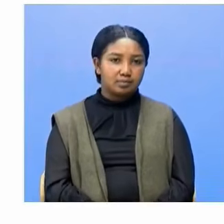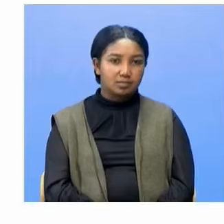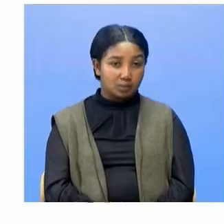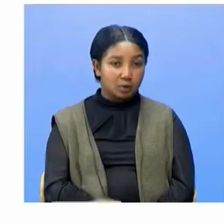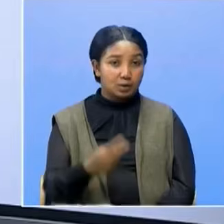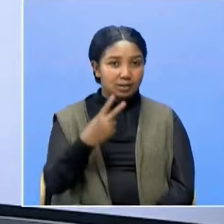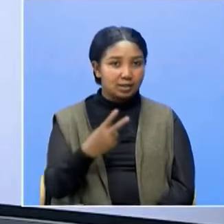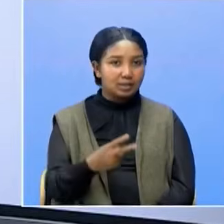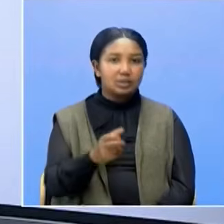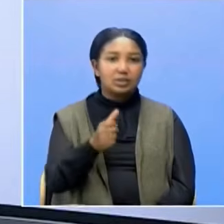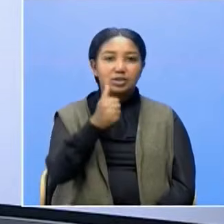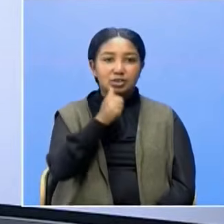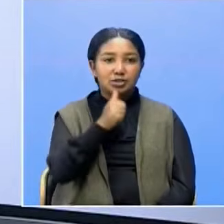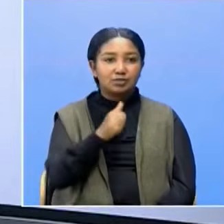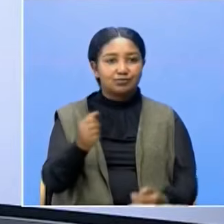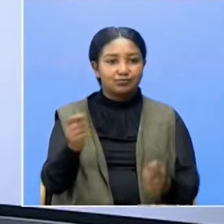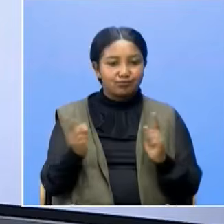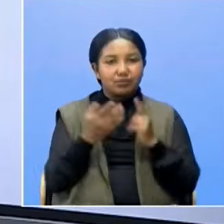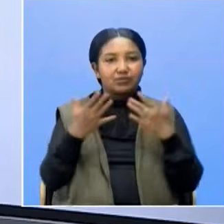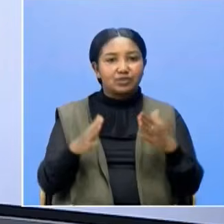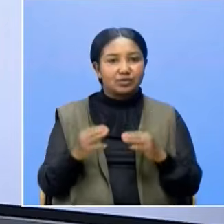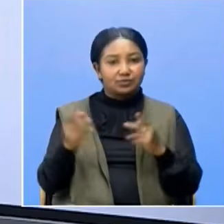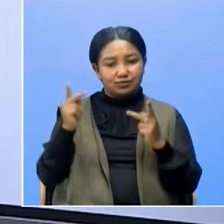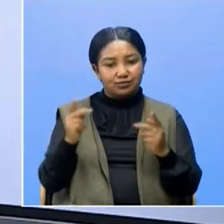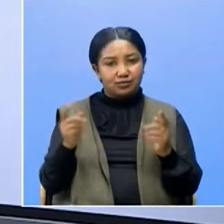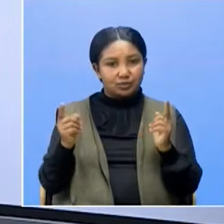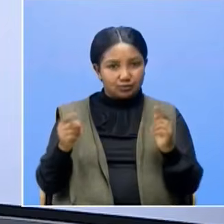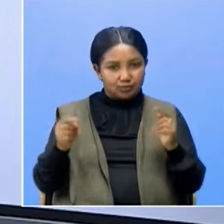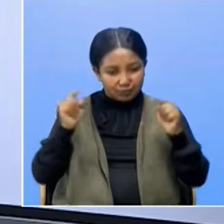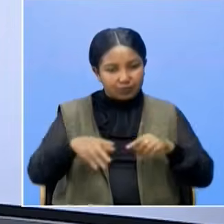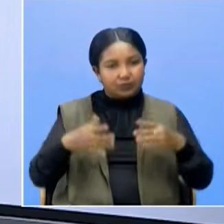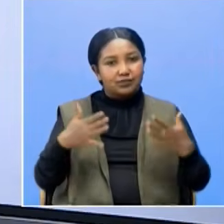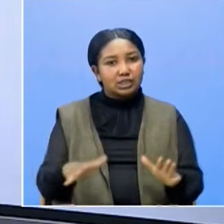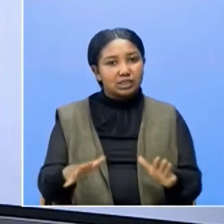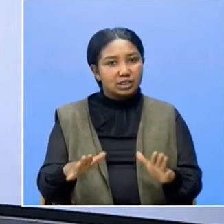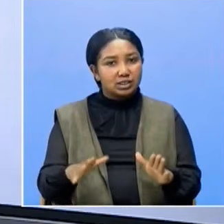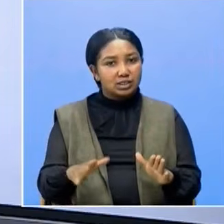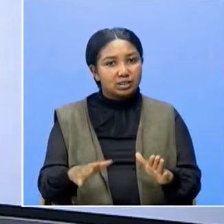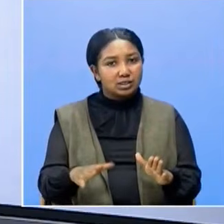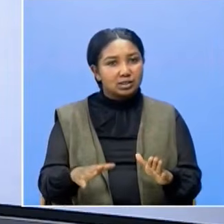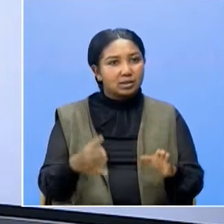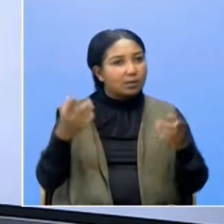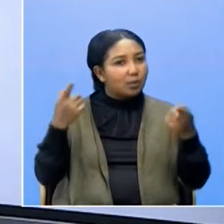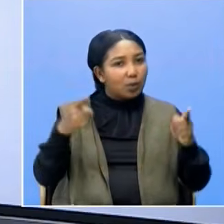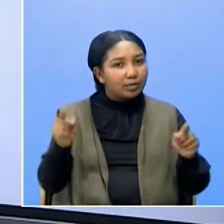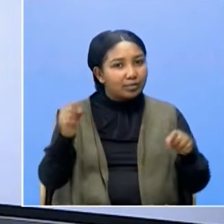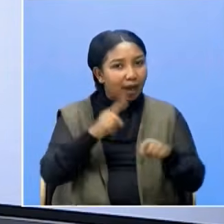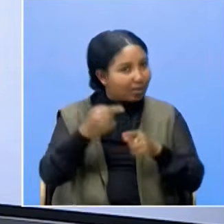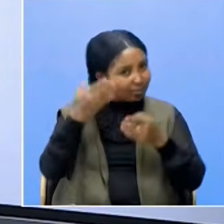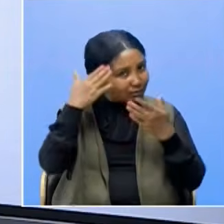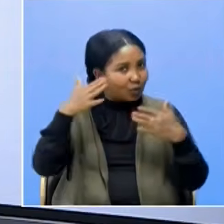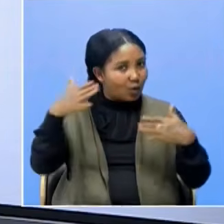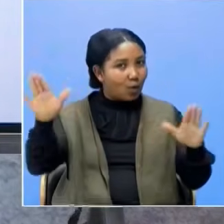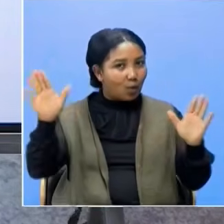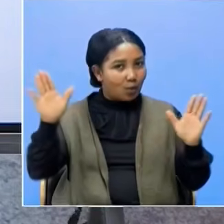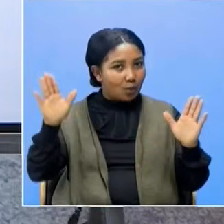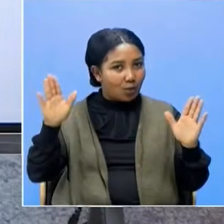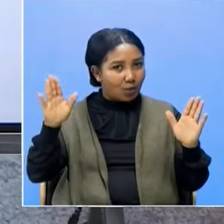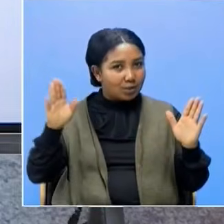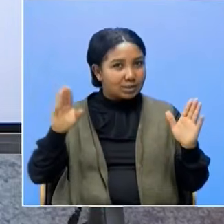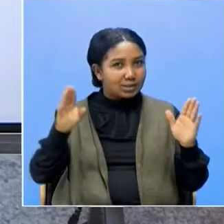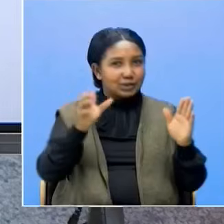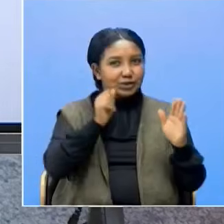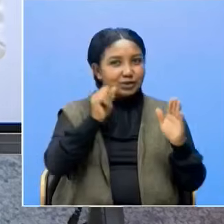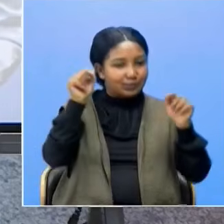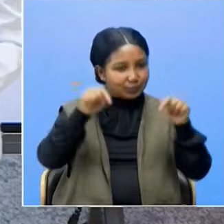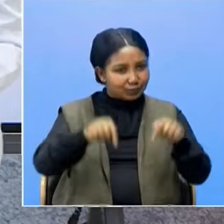See? She has visited us from the US before. That means you cannot exactly tell the time when she